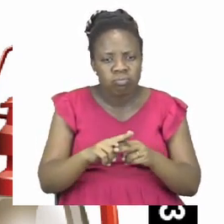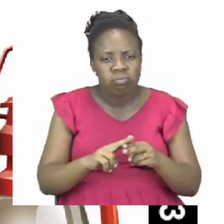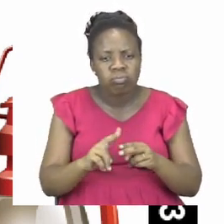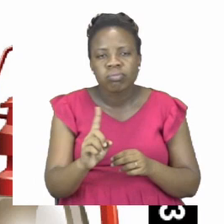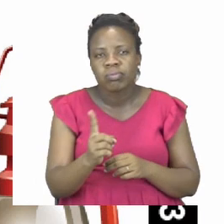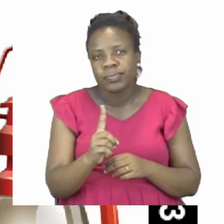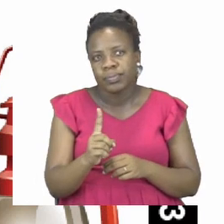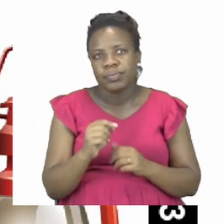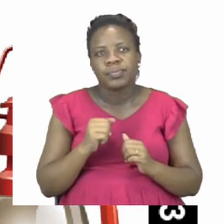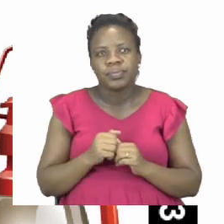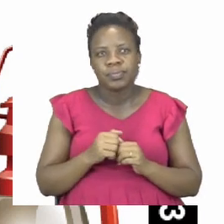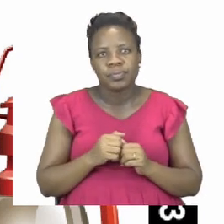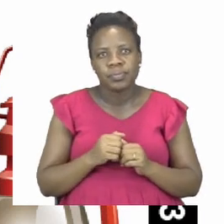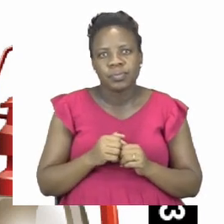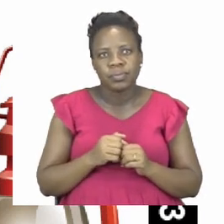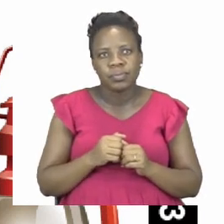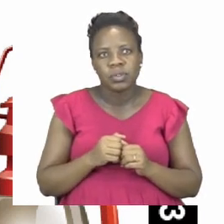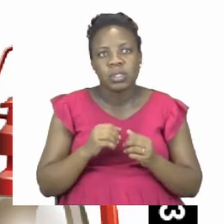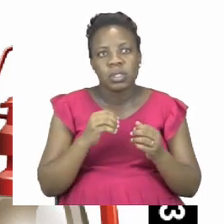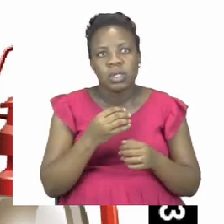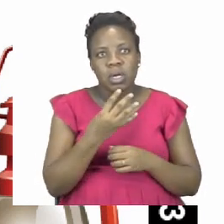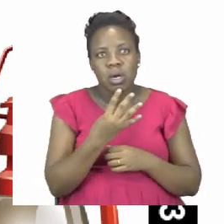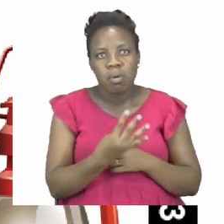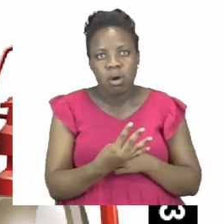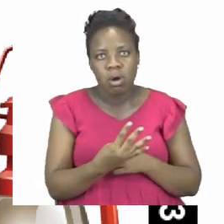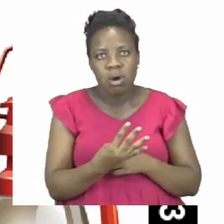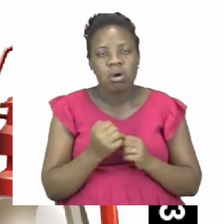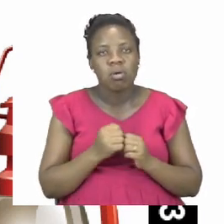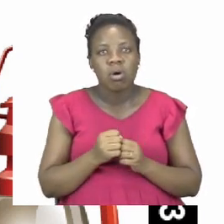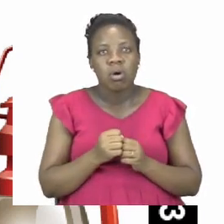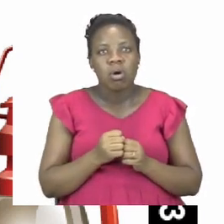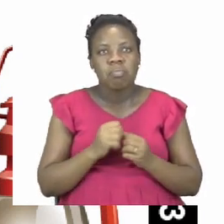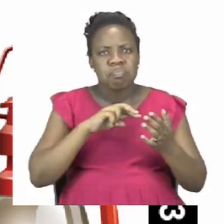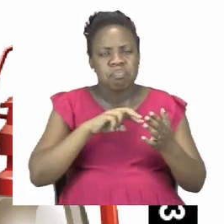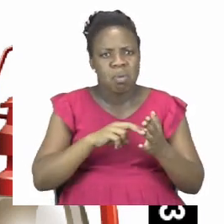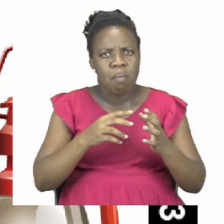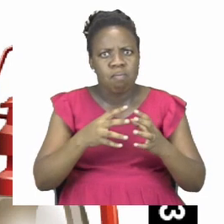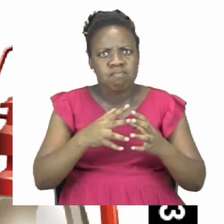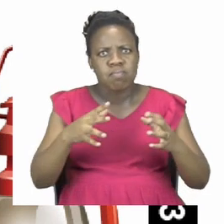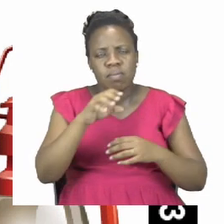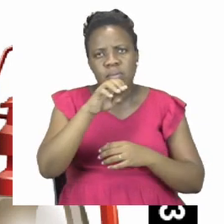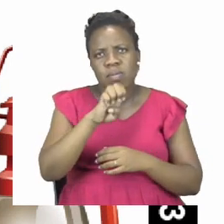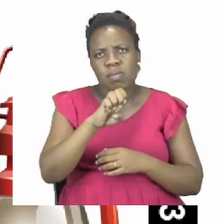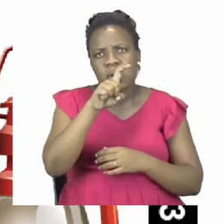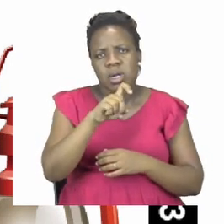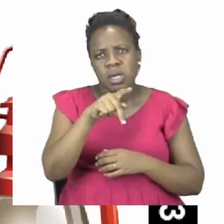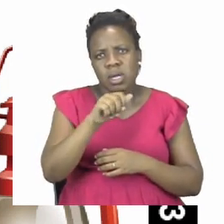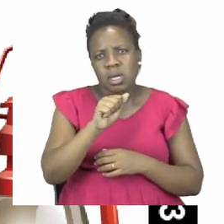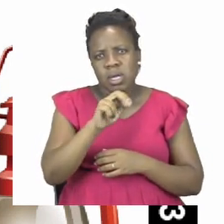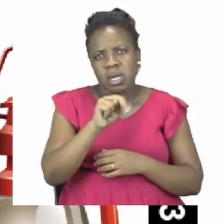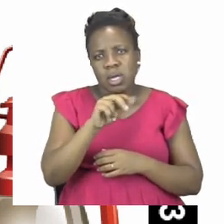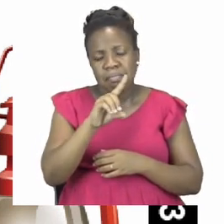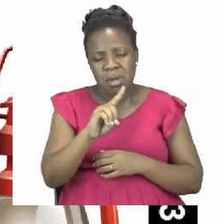4 says, what does it mean when something expands? What does it mean when